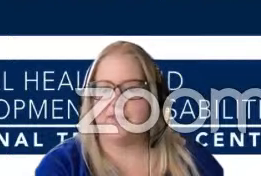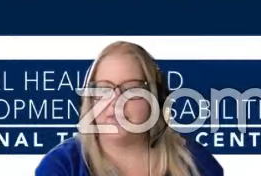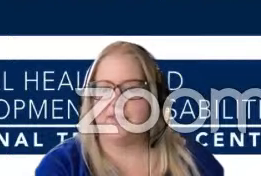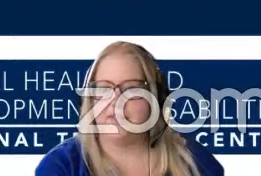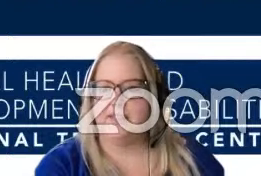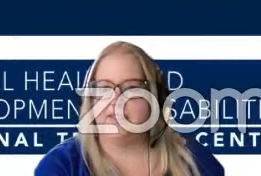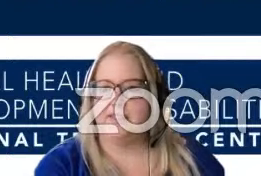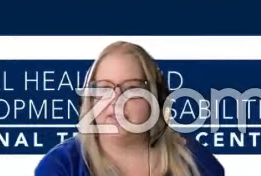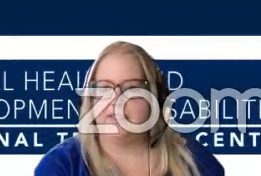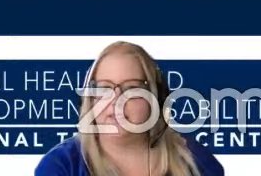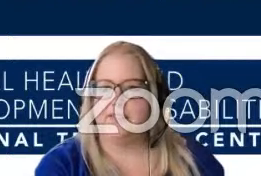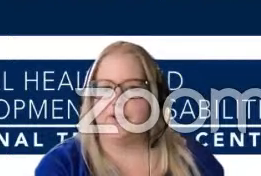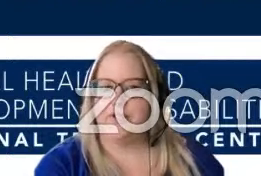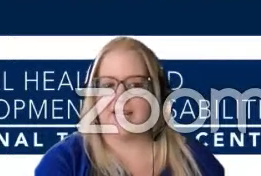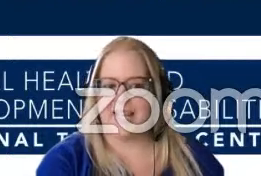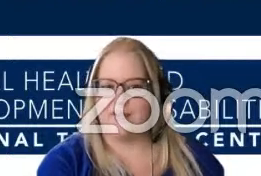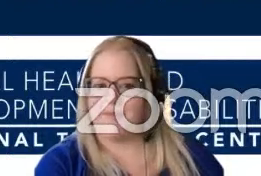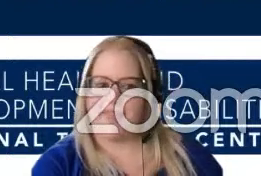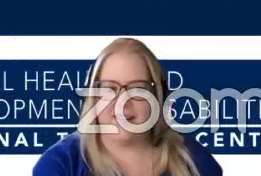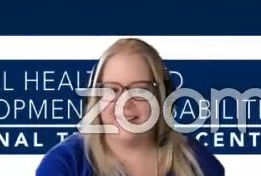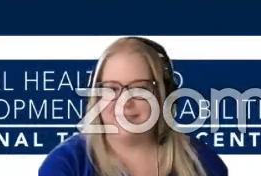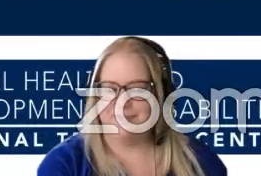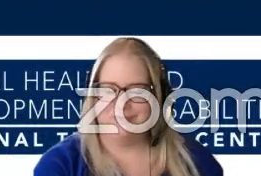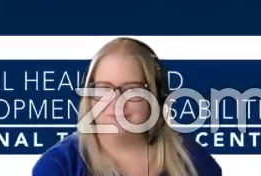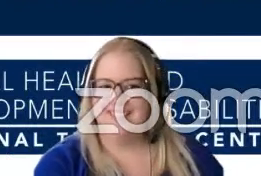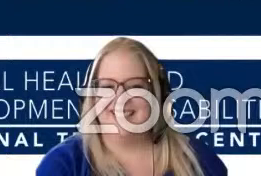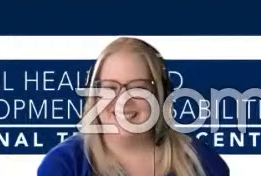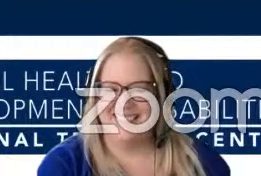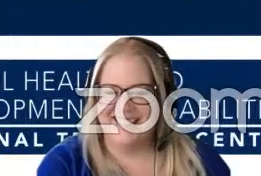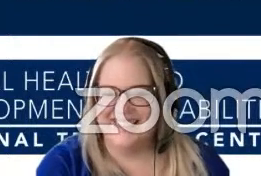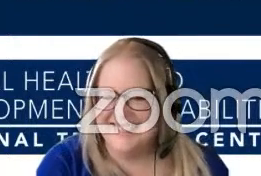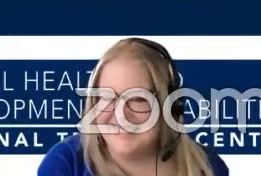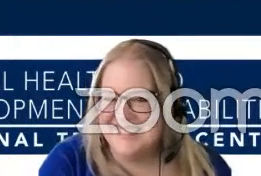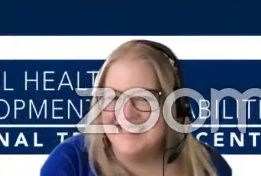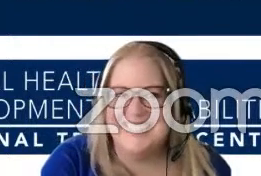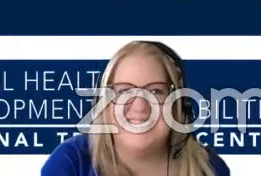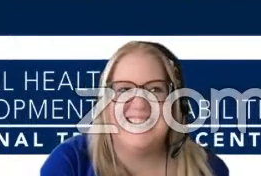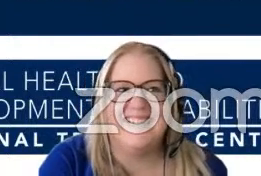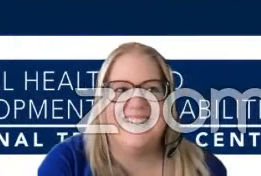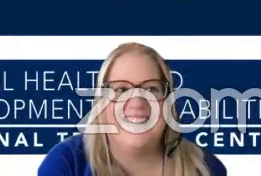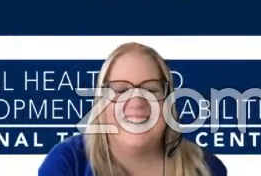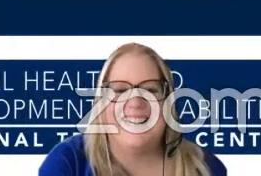have the floating head method.